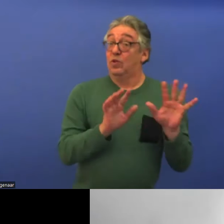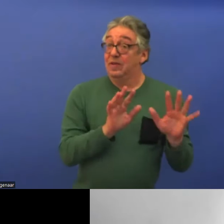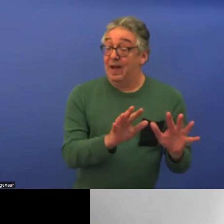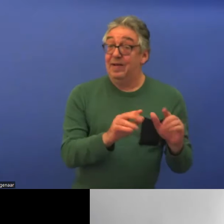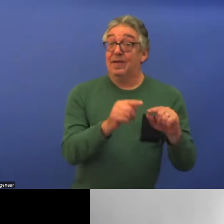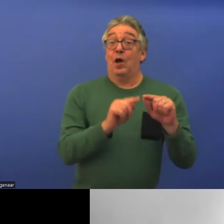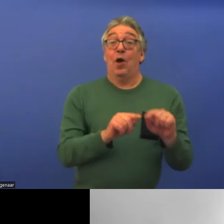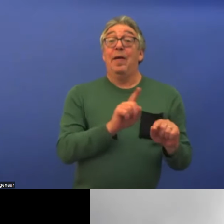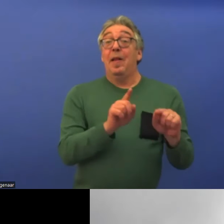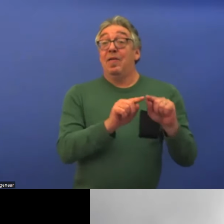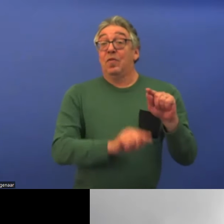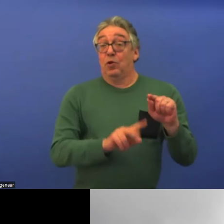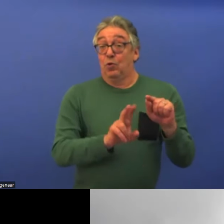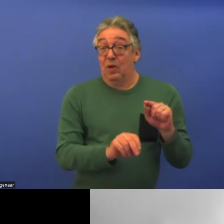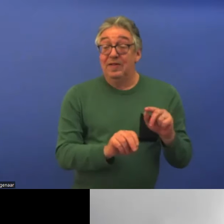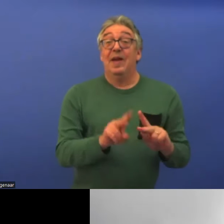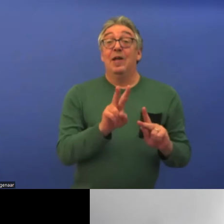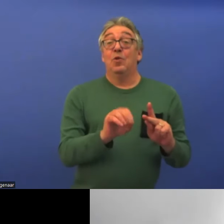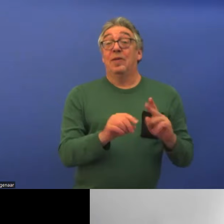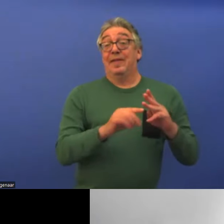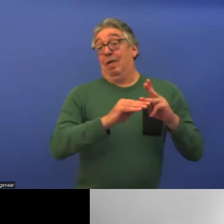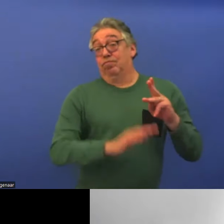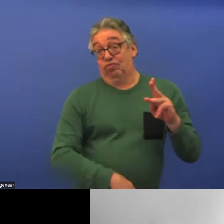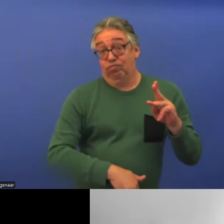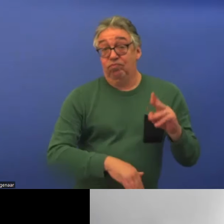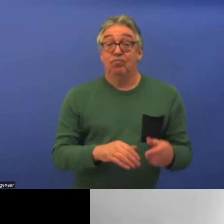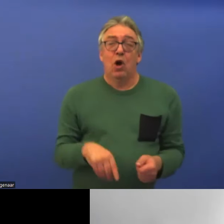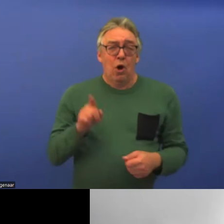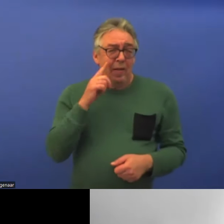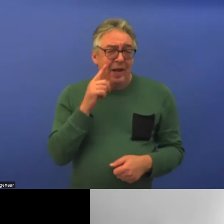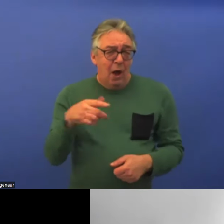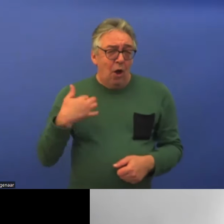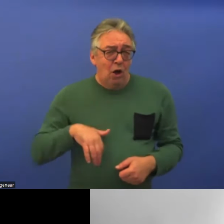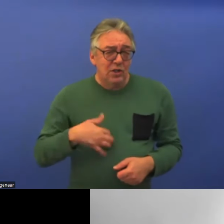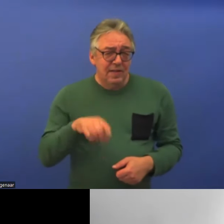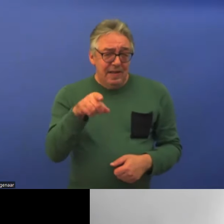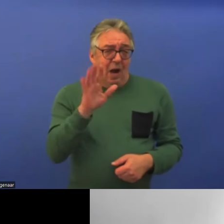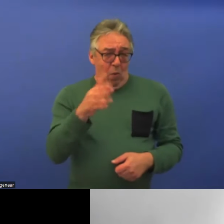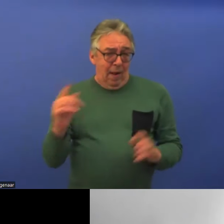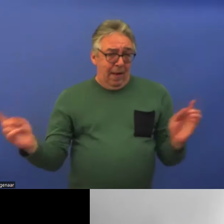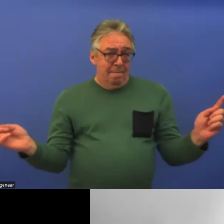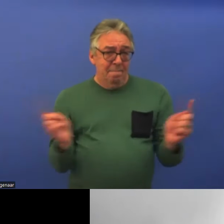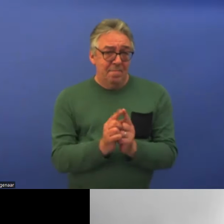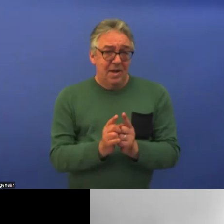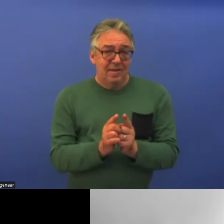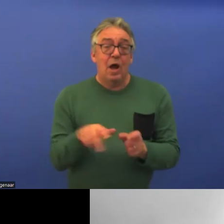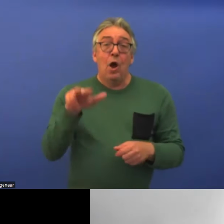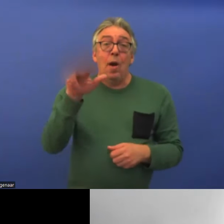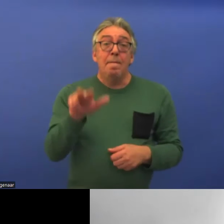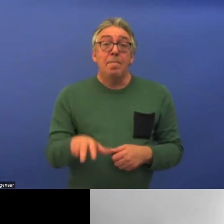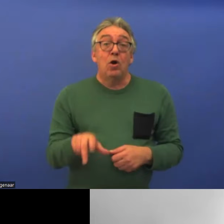March for Argentina, if I'm not mistaken, that will happen on March 15 from 3 p.m. to 6